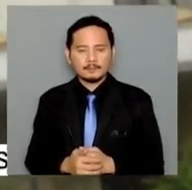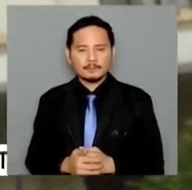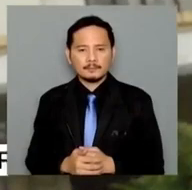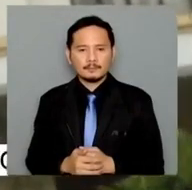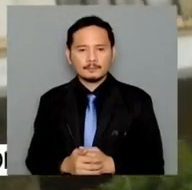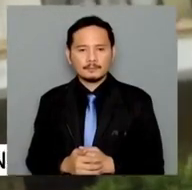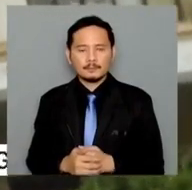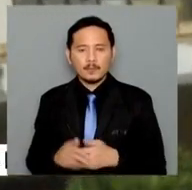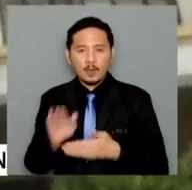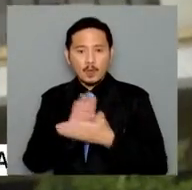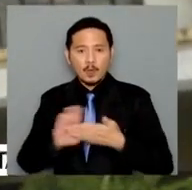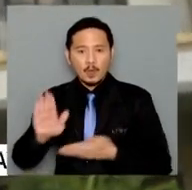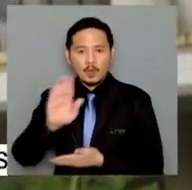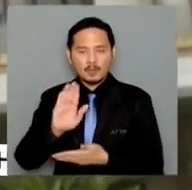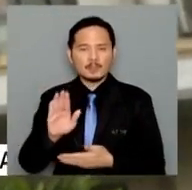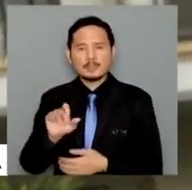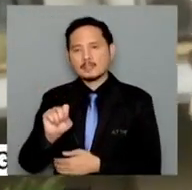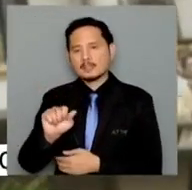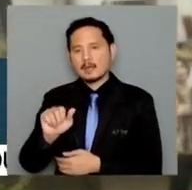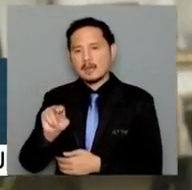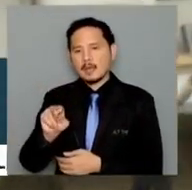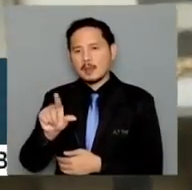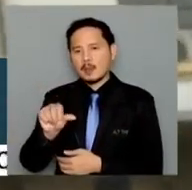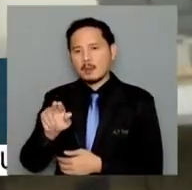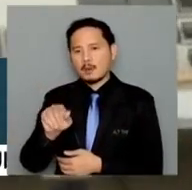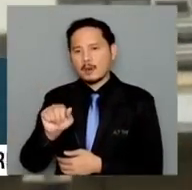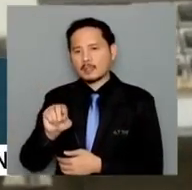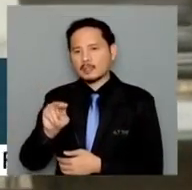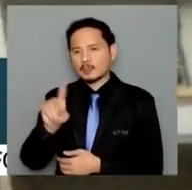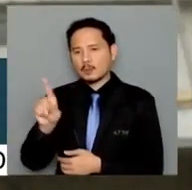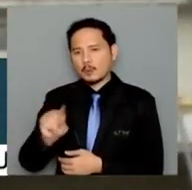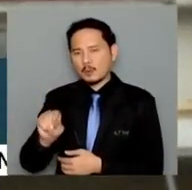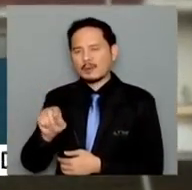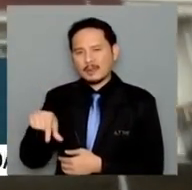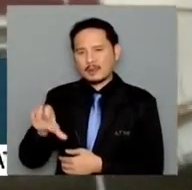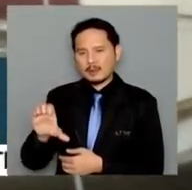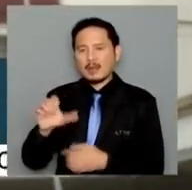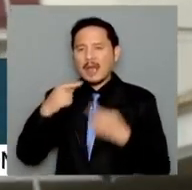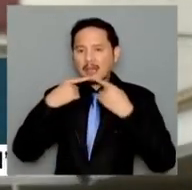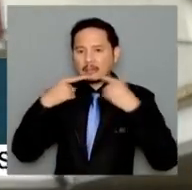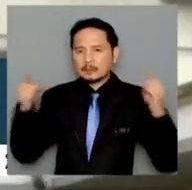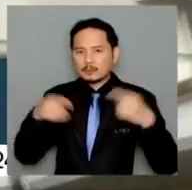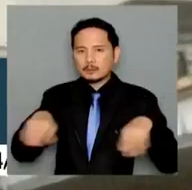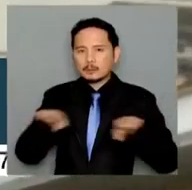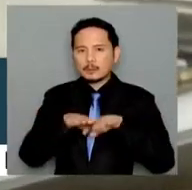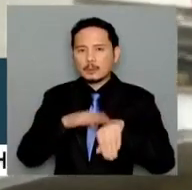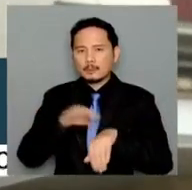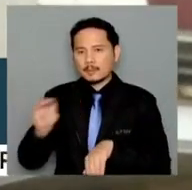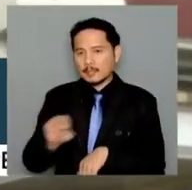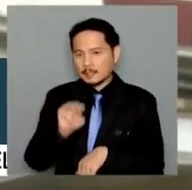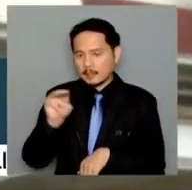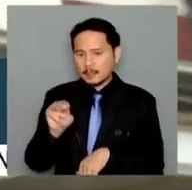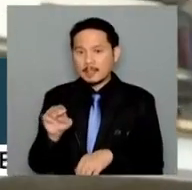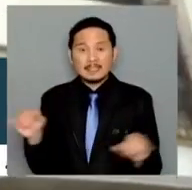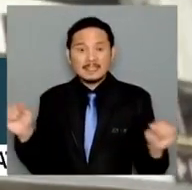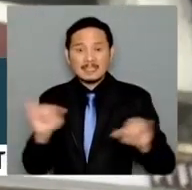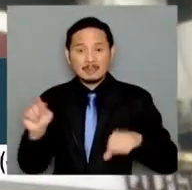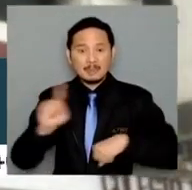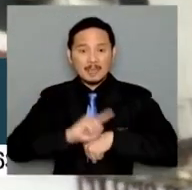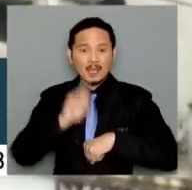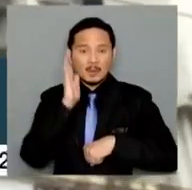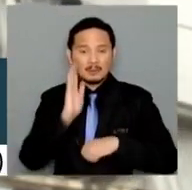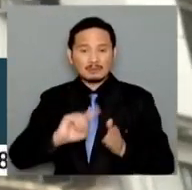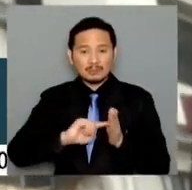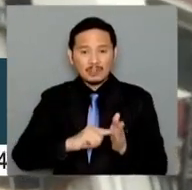The Colegio de San Lorenzo in Quezon City officially announced its permanent closure Monday. The same day it was supposed to start classes for the school year,